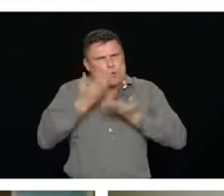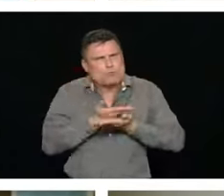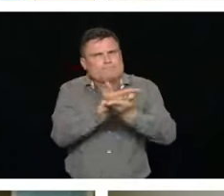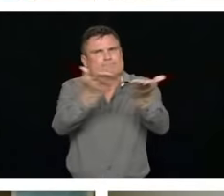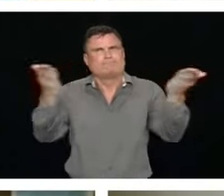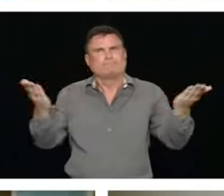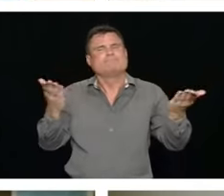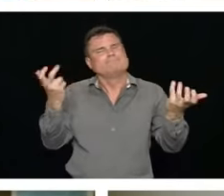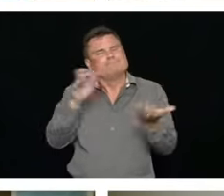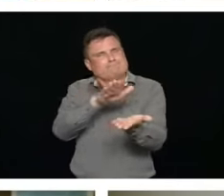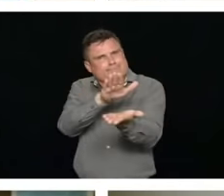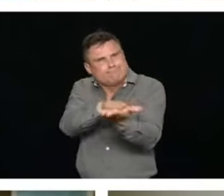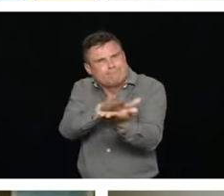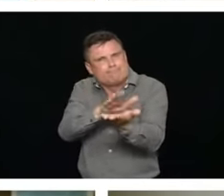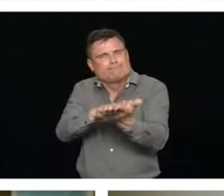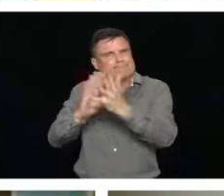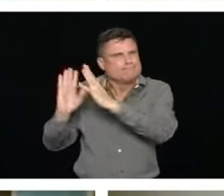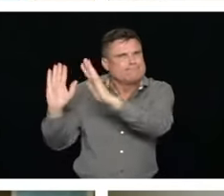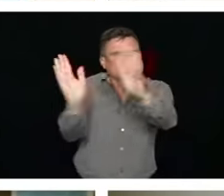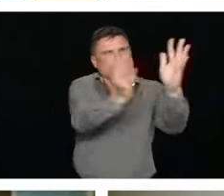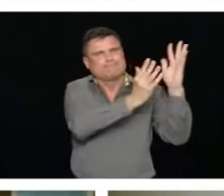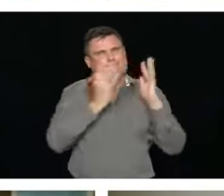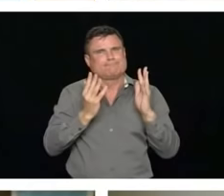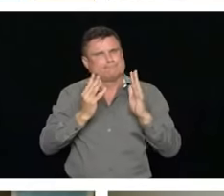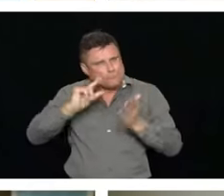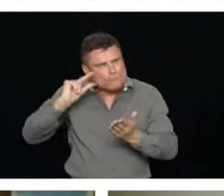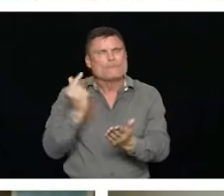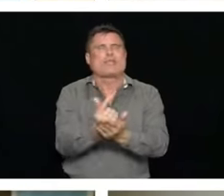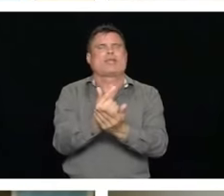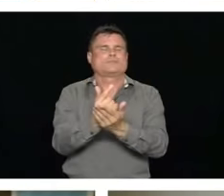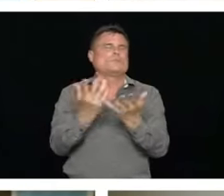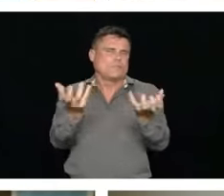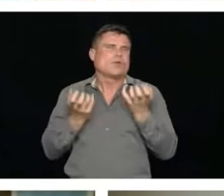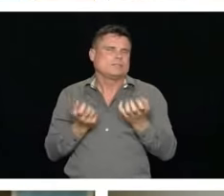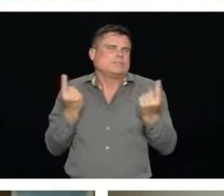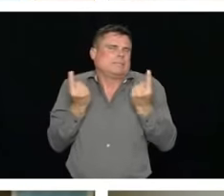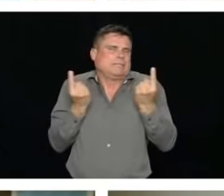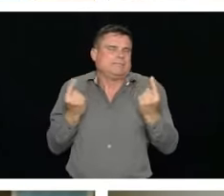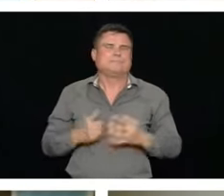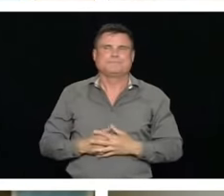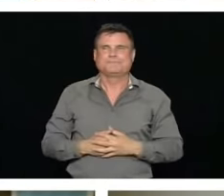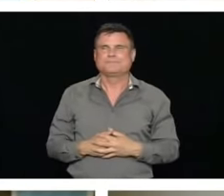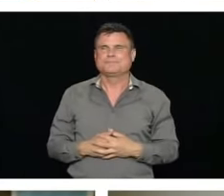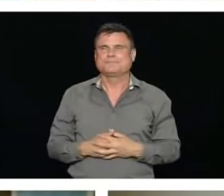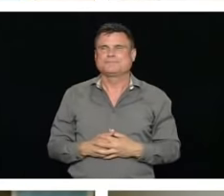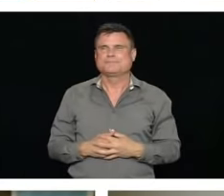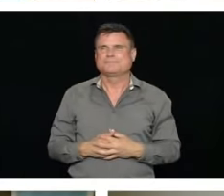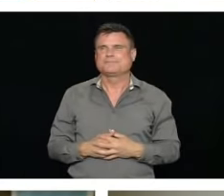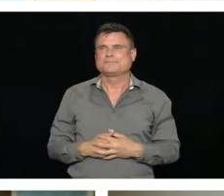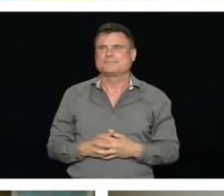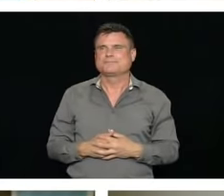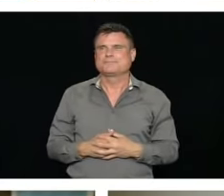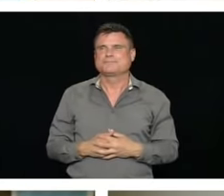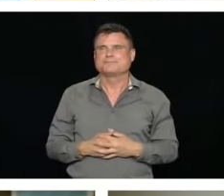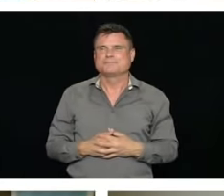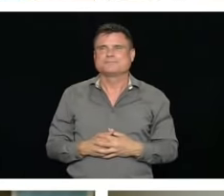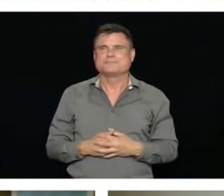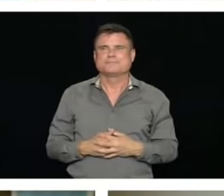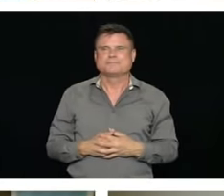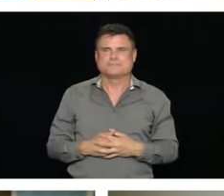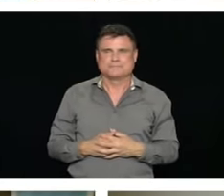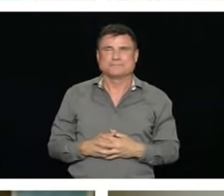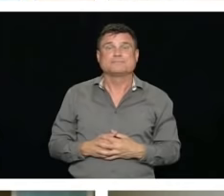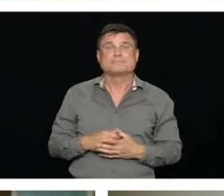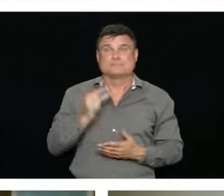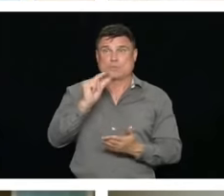example from Nanaimo that I'm not aware of, but graduation is inherently local. So we're hearing really good examples of principals and vice